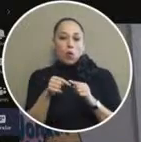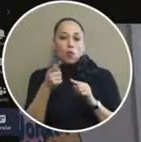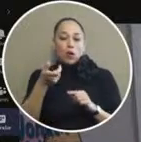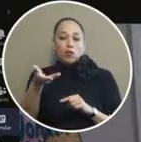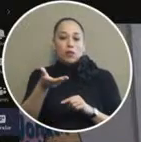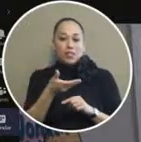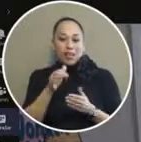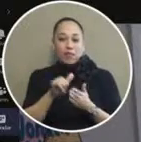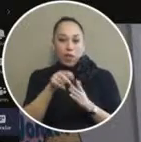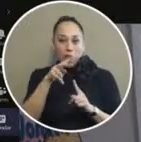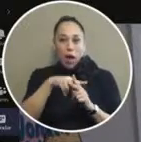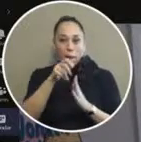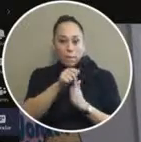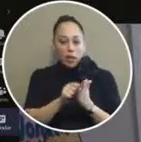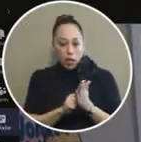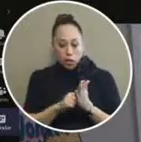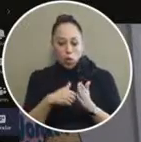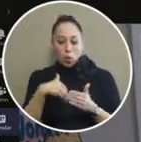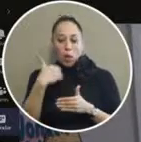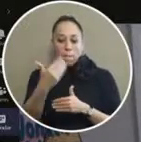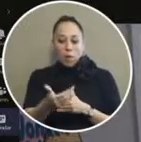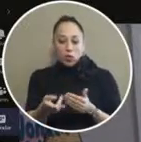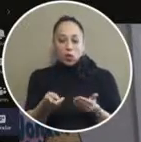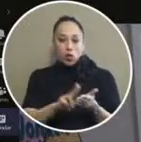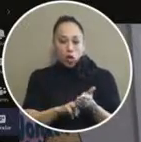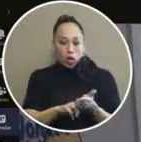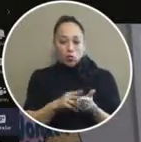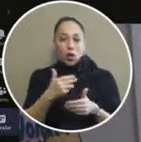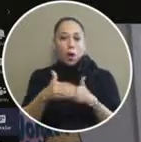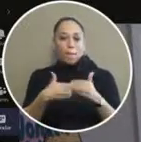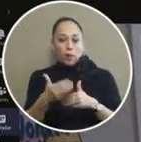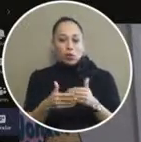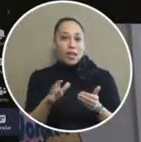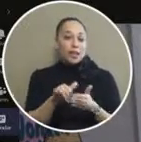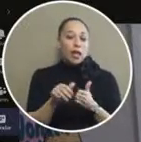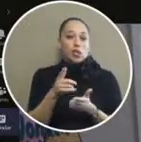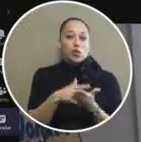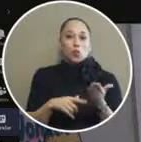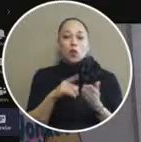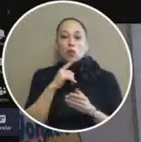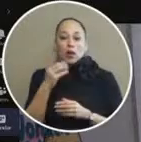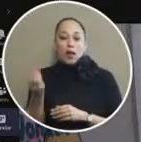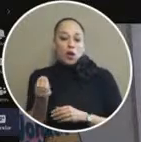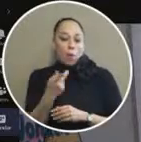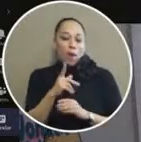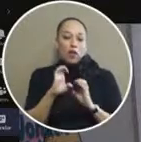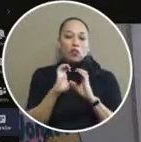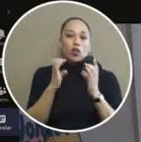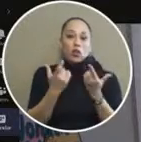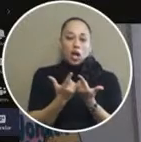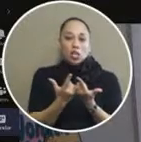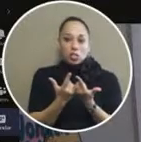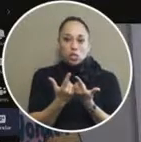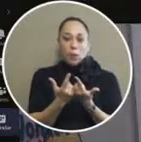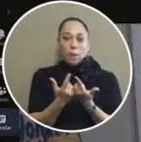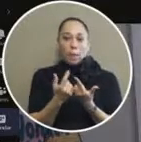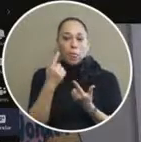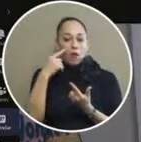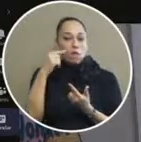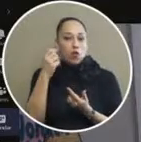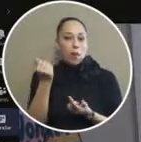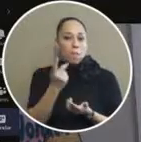those applications, when we move into the contracting process, that's what actually will come back to council for